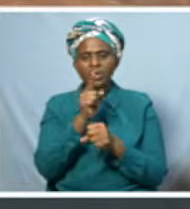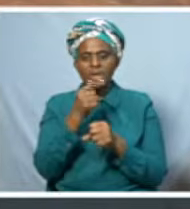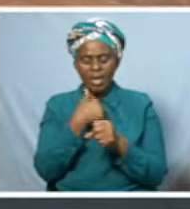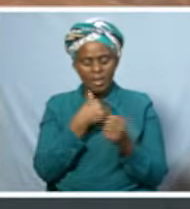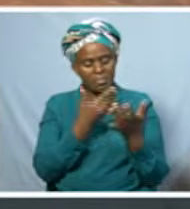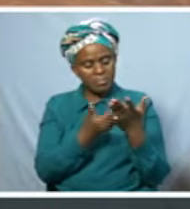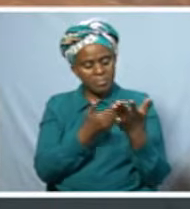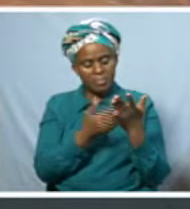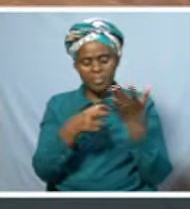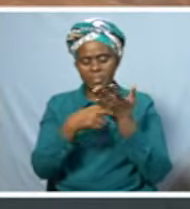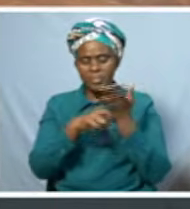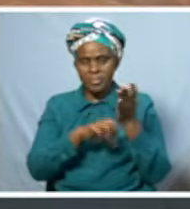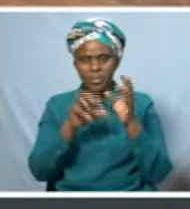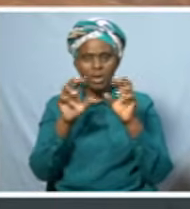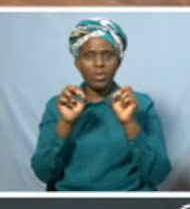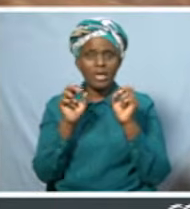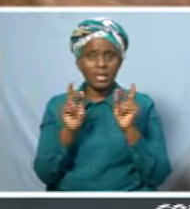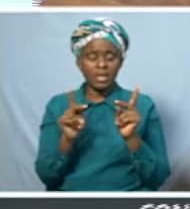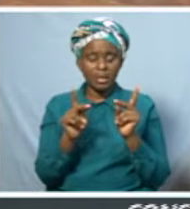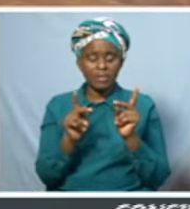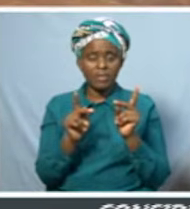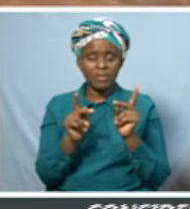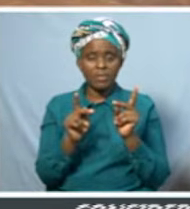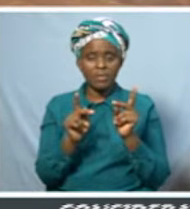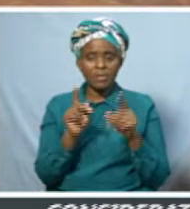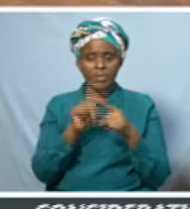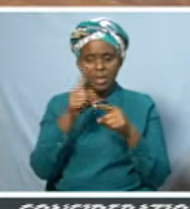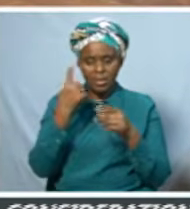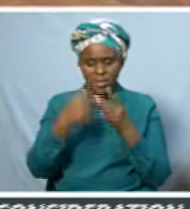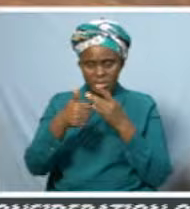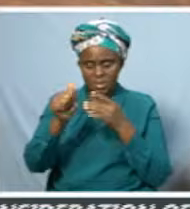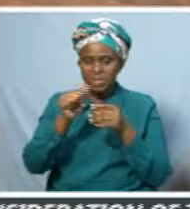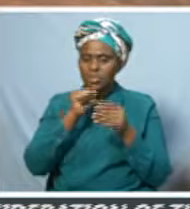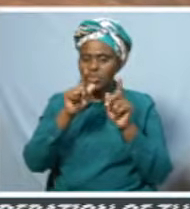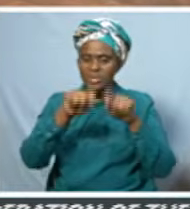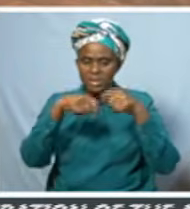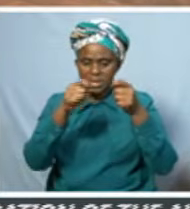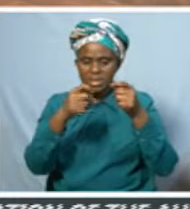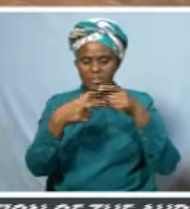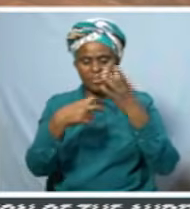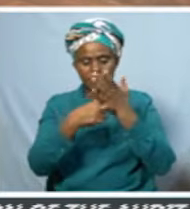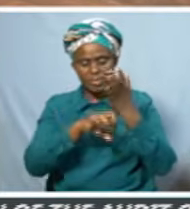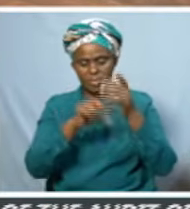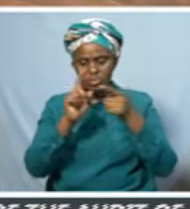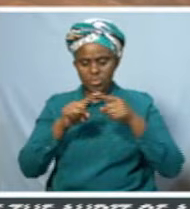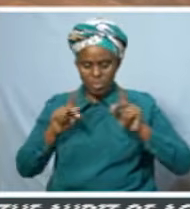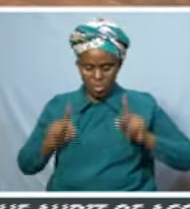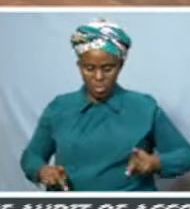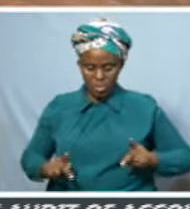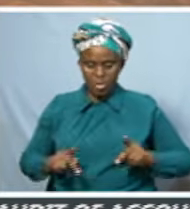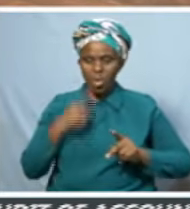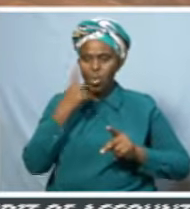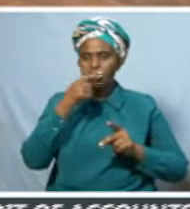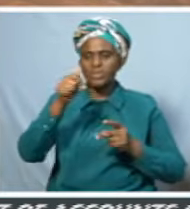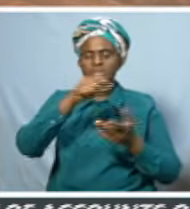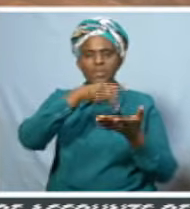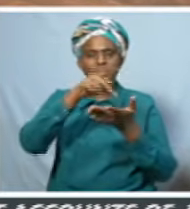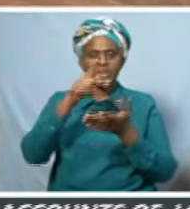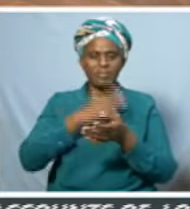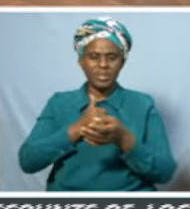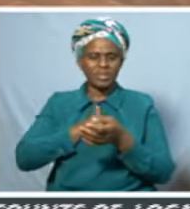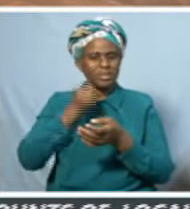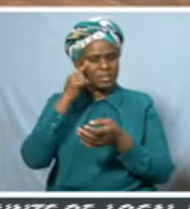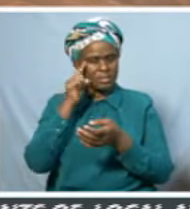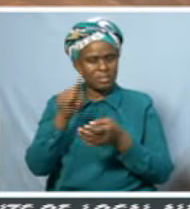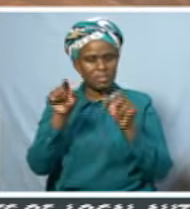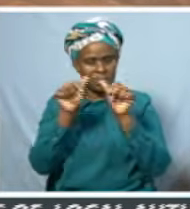these receipts, okay? But you didn't issue receipts to the persons who paid. I think that is